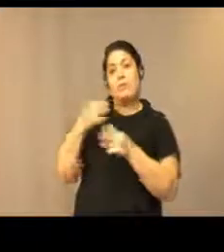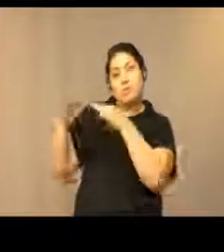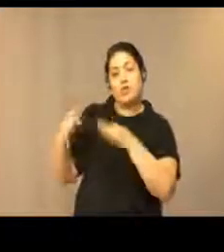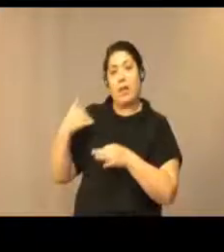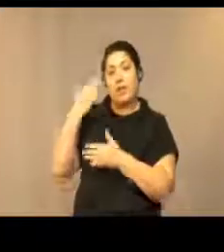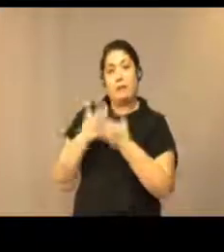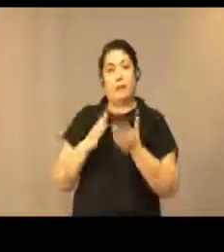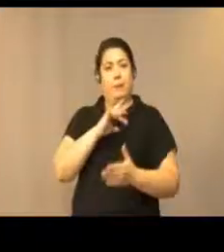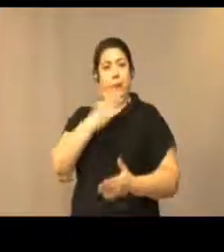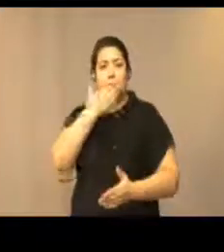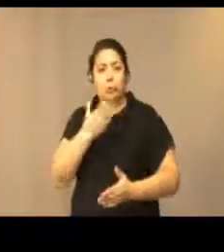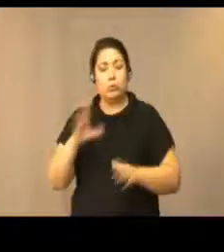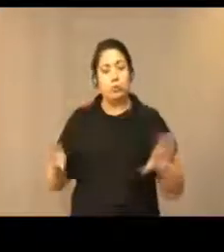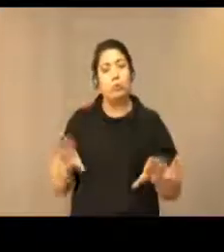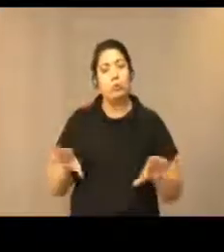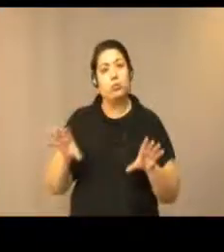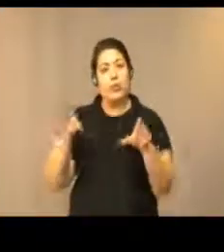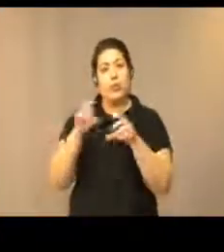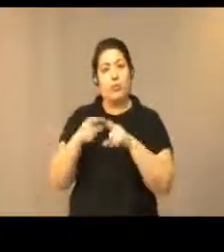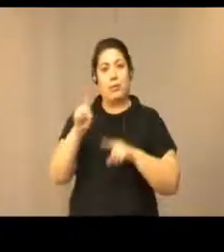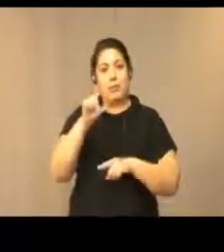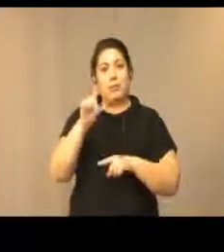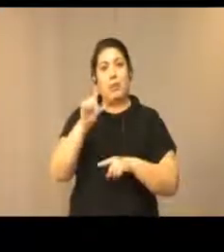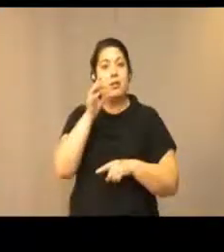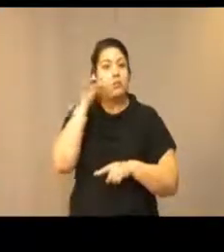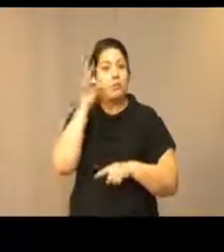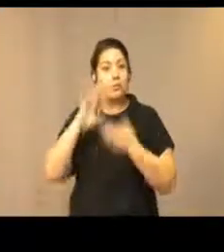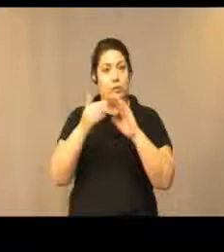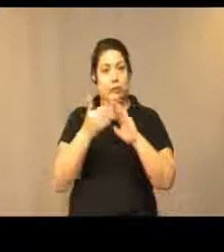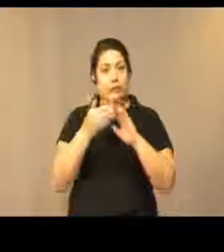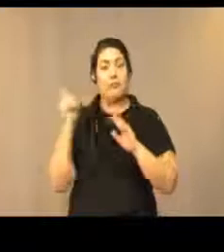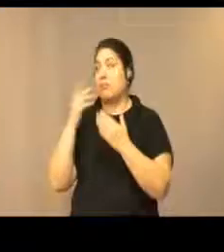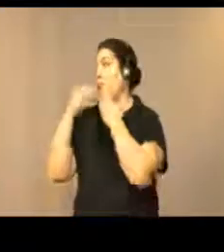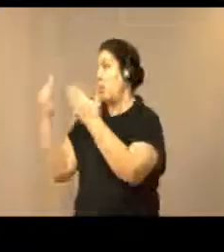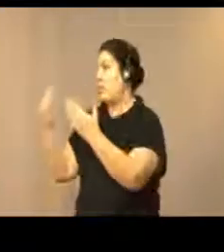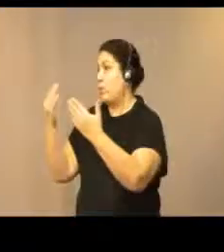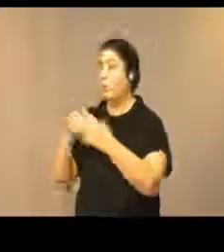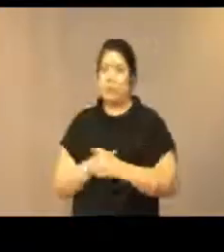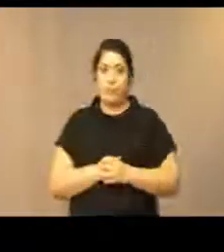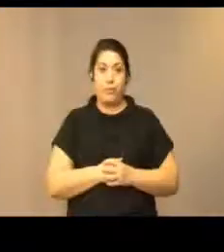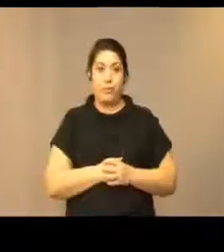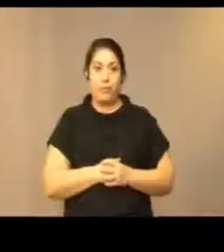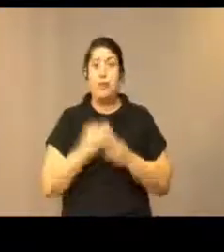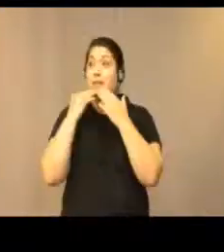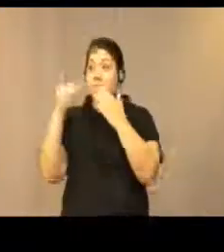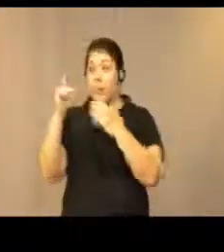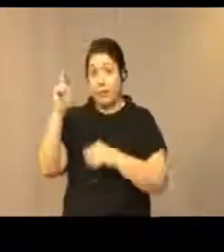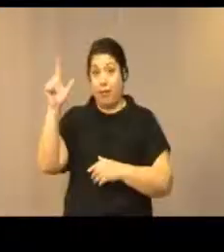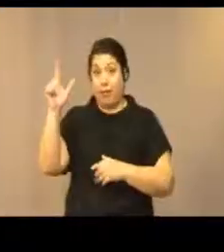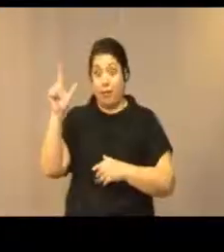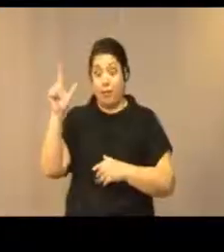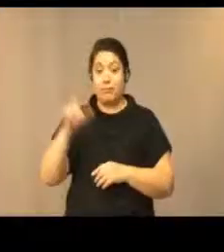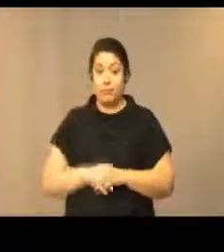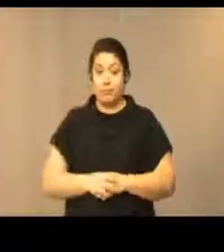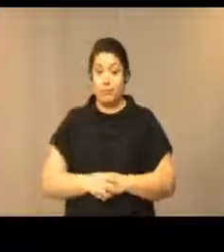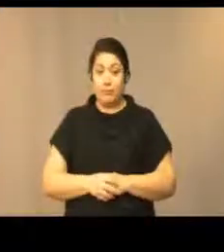nations across Canada on a daily basis. Thank I encourage you, everyone to participate in this much-needed important dialogue. Thank you, Neil. Thank